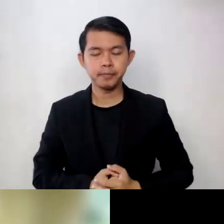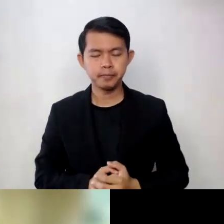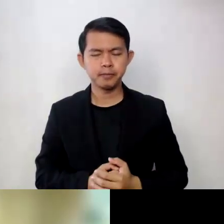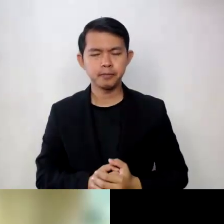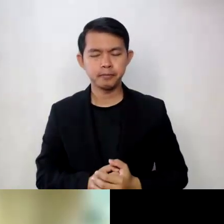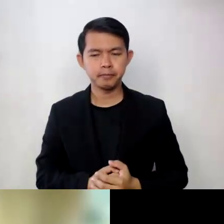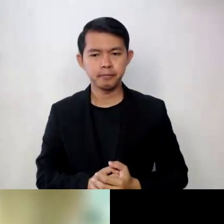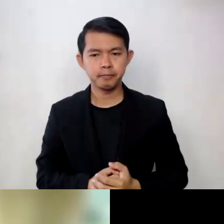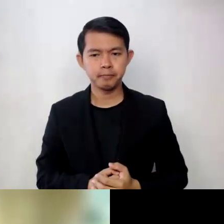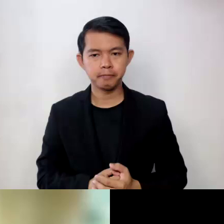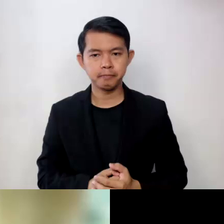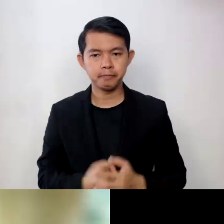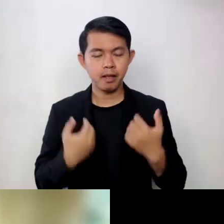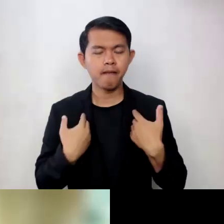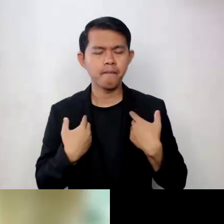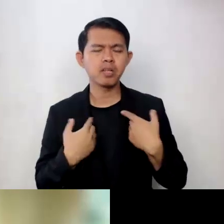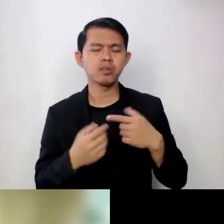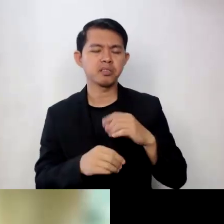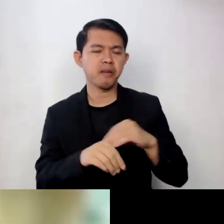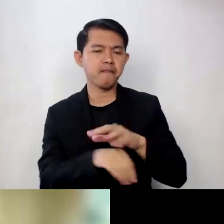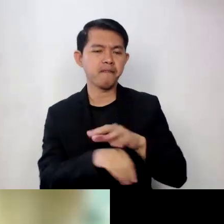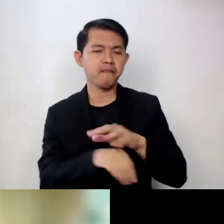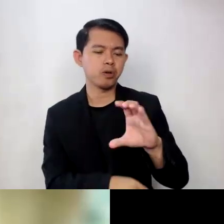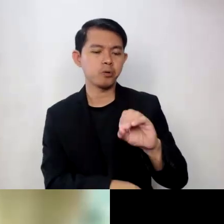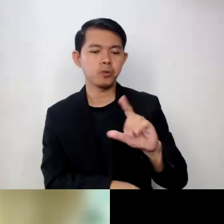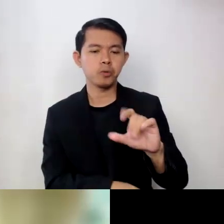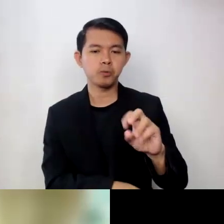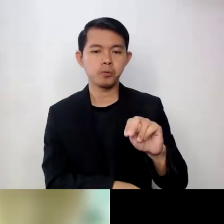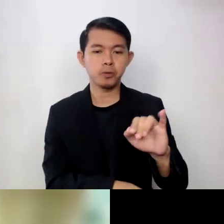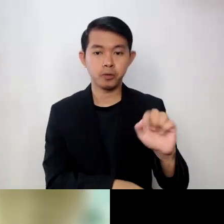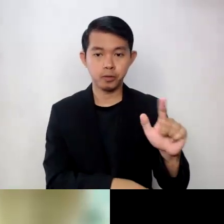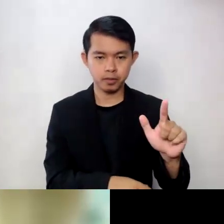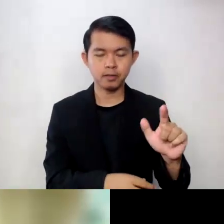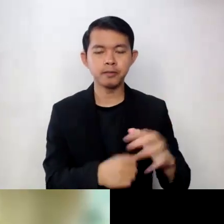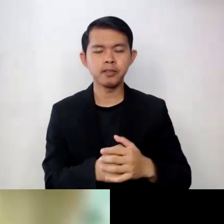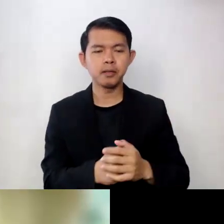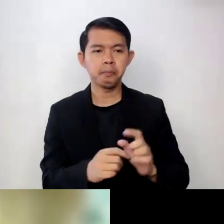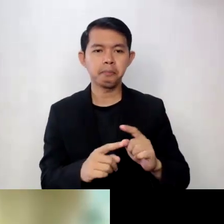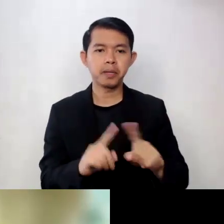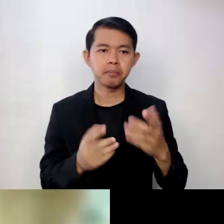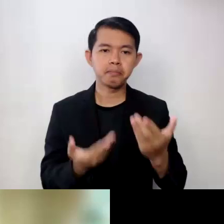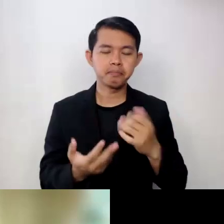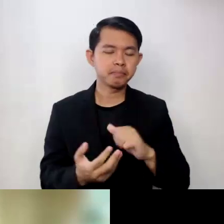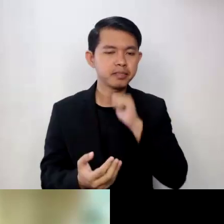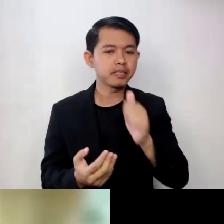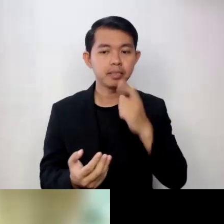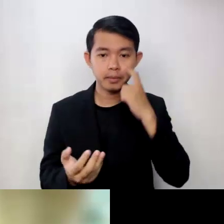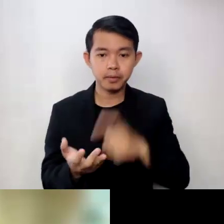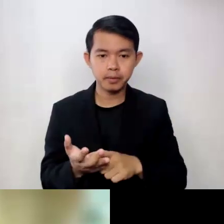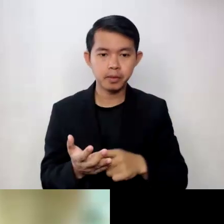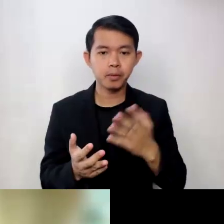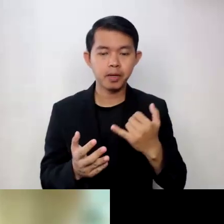underlying colonial tones na maaaring hindi natin napapansin because we think of statistics